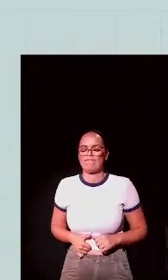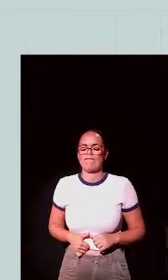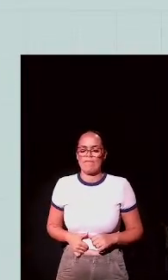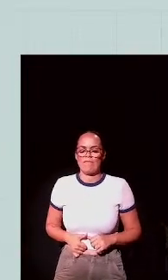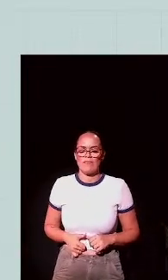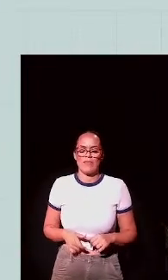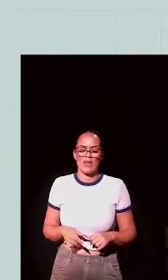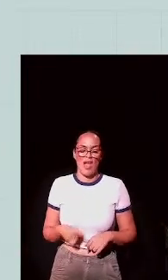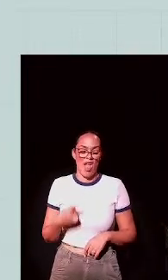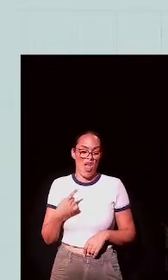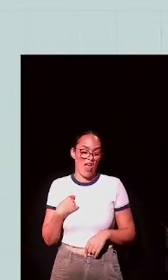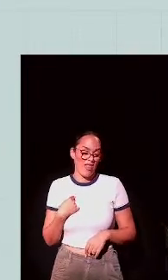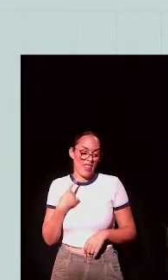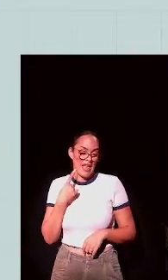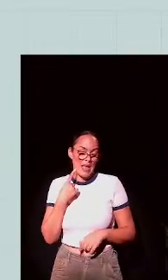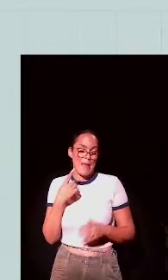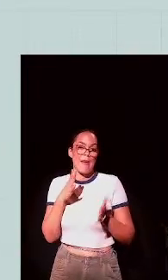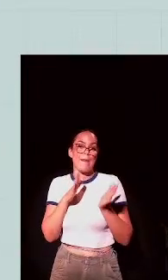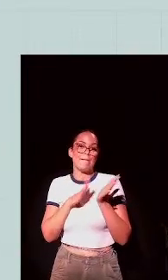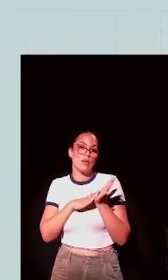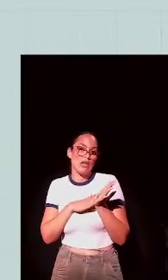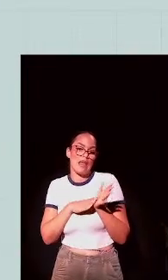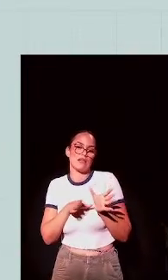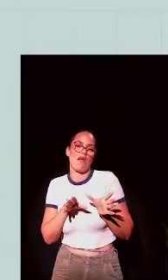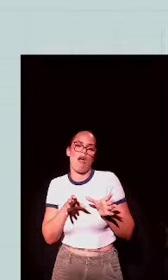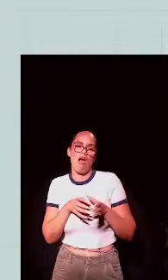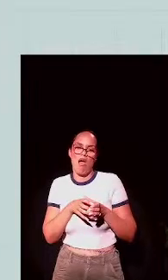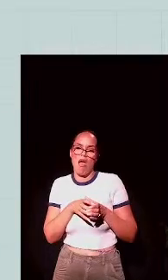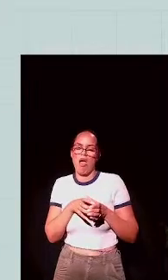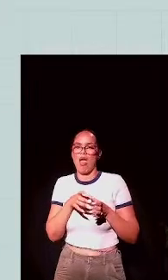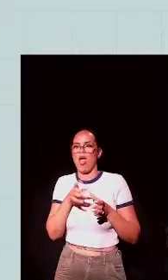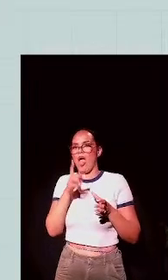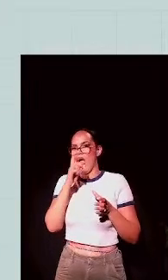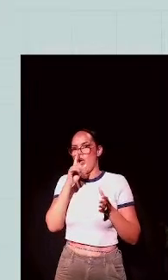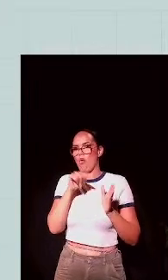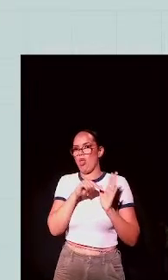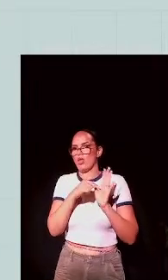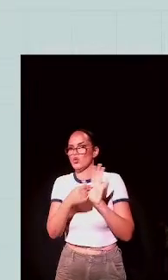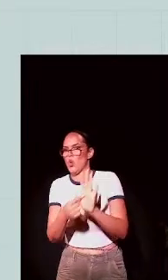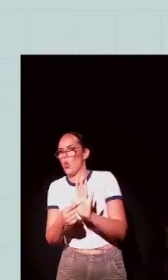longest, so bits of my modular, if I just tilt my